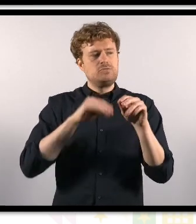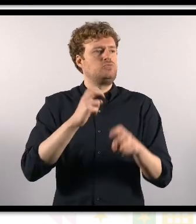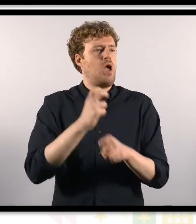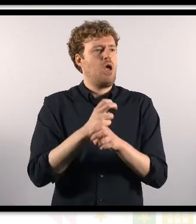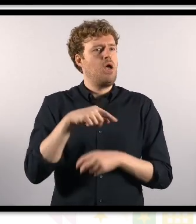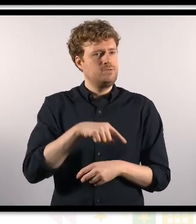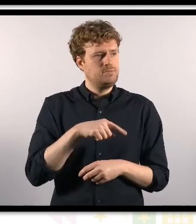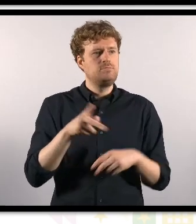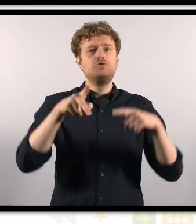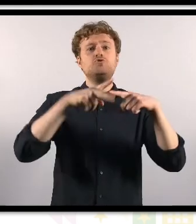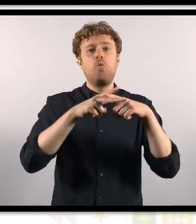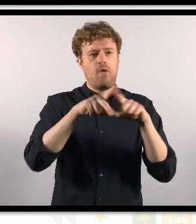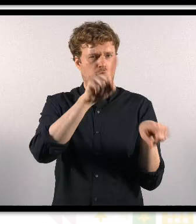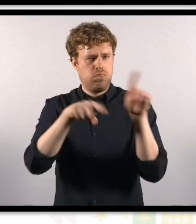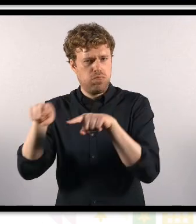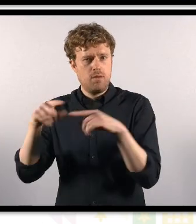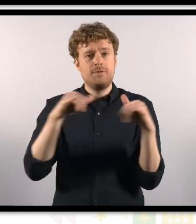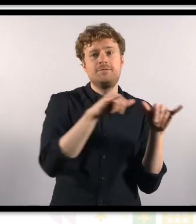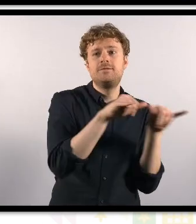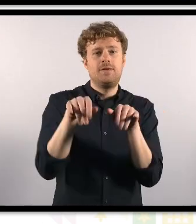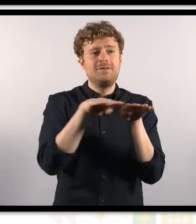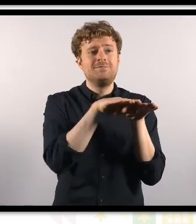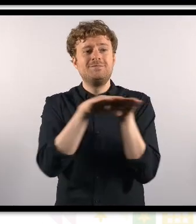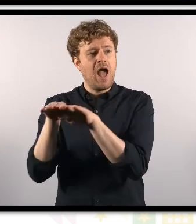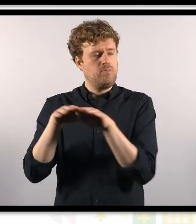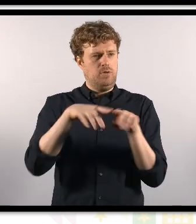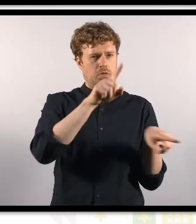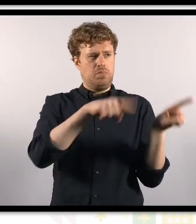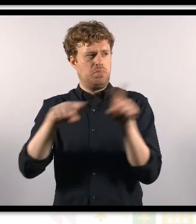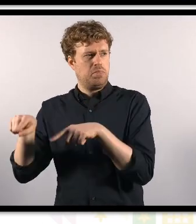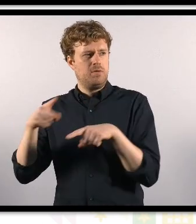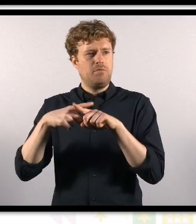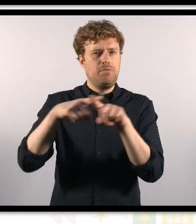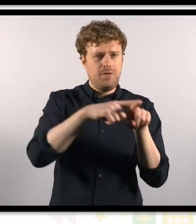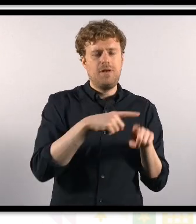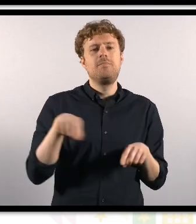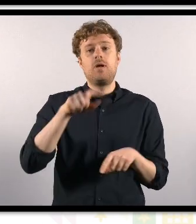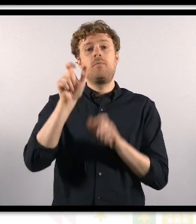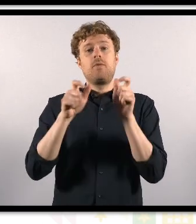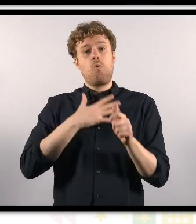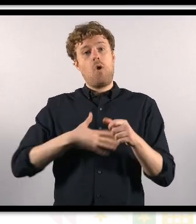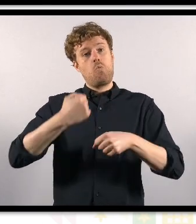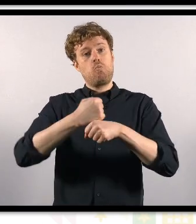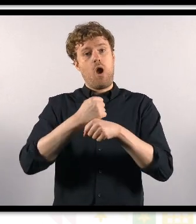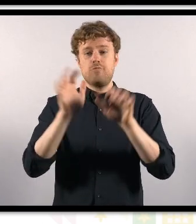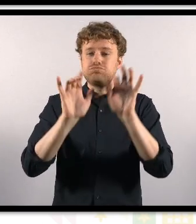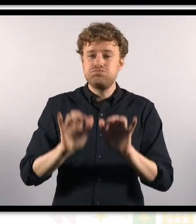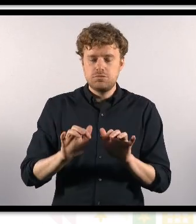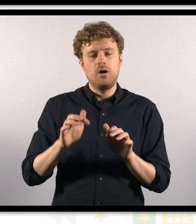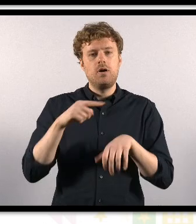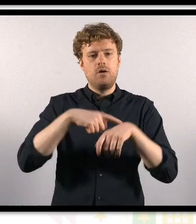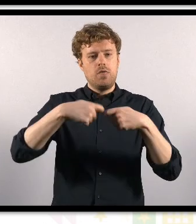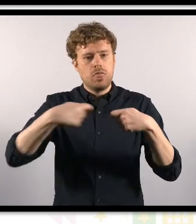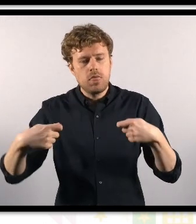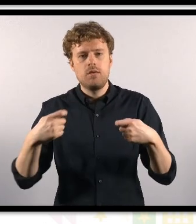often confusing and sometimes daunting user experience. So if we're going to reach that next 10 million, we've got to